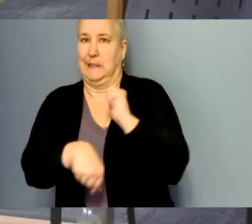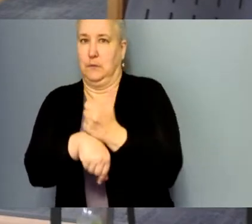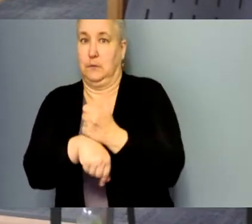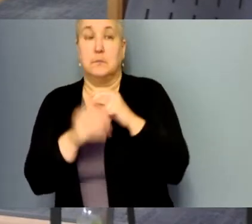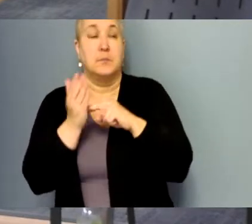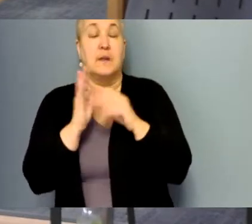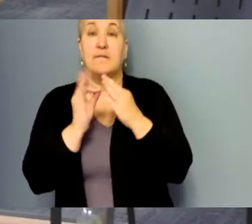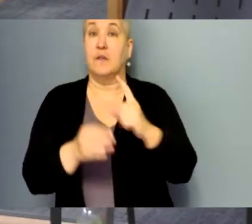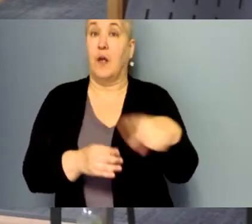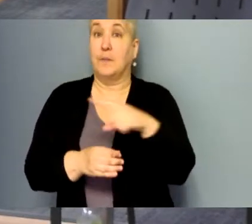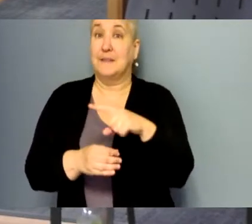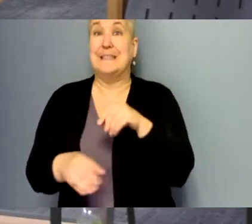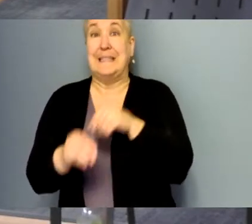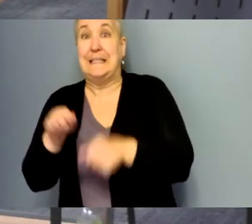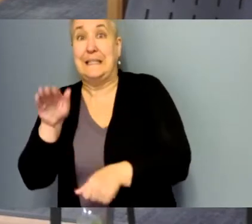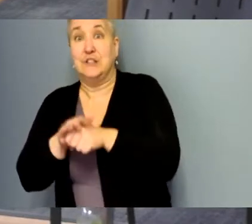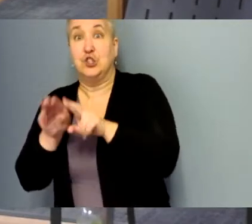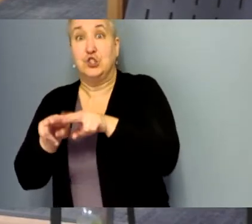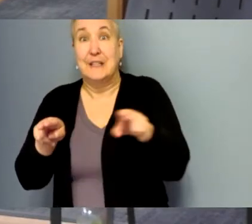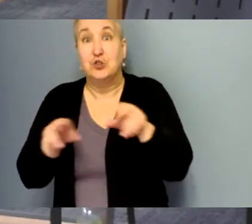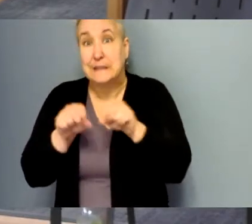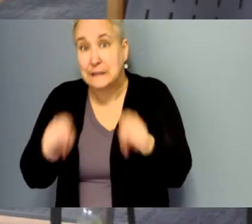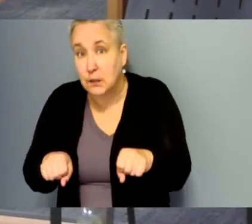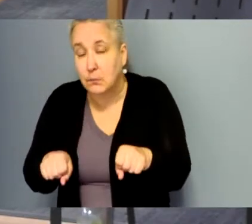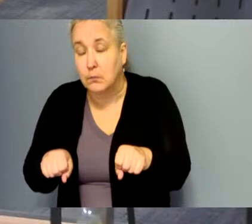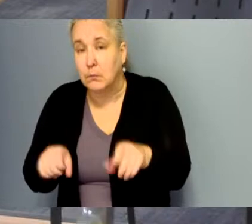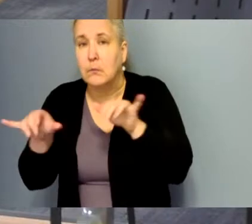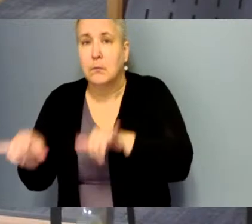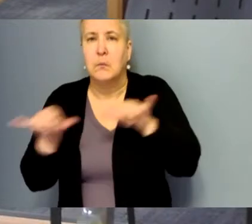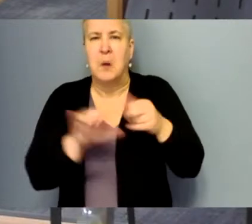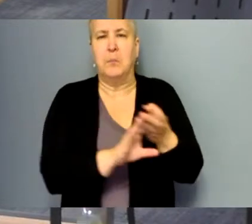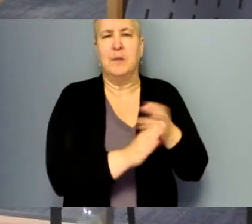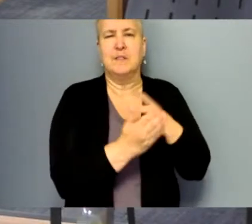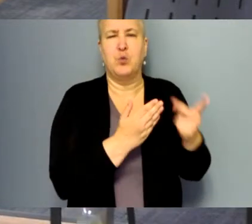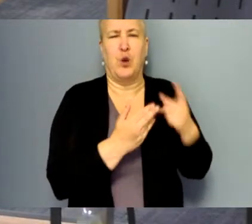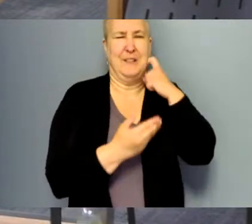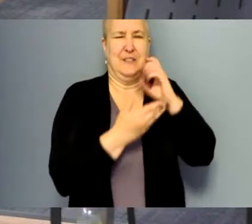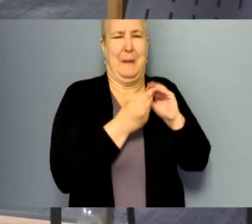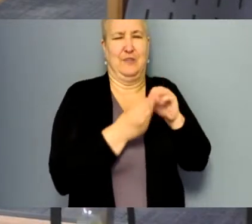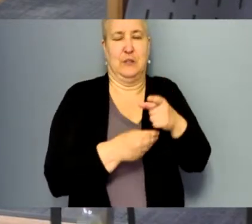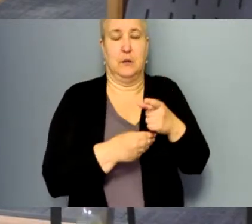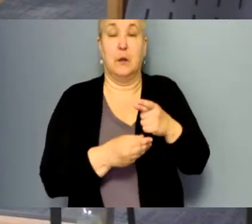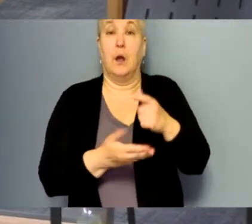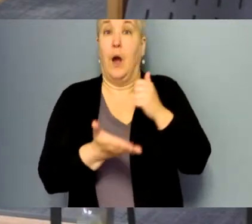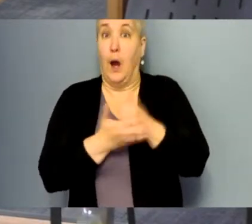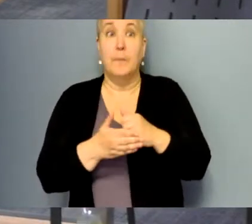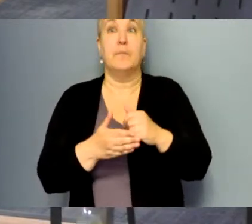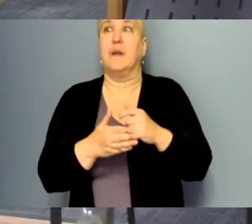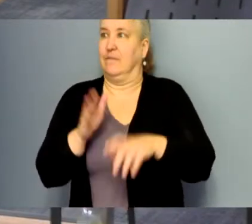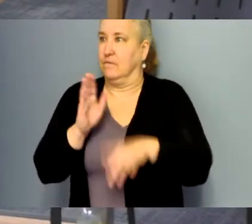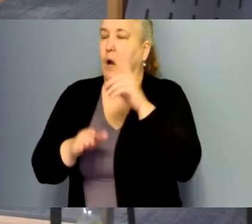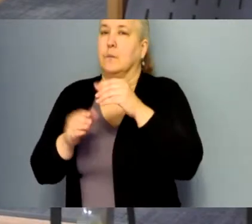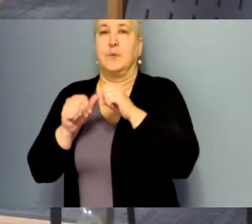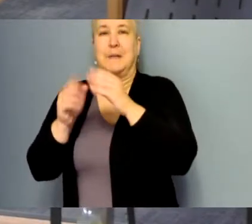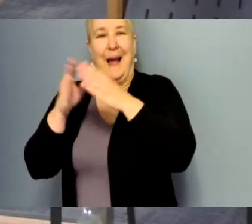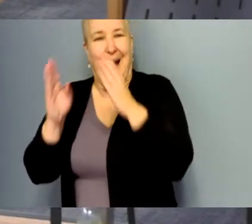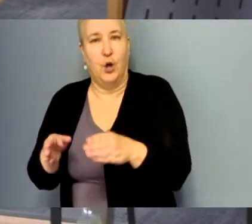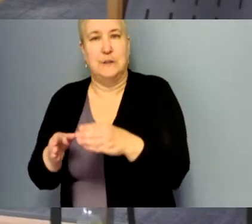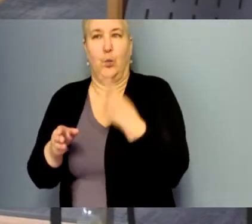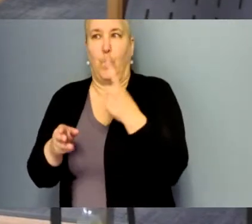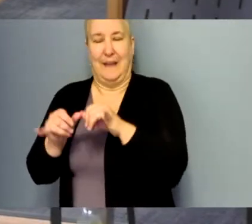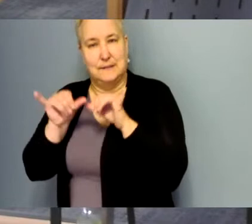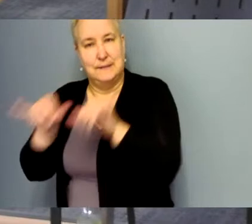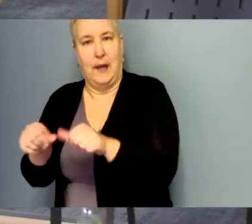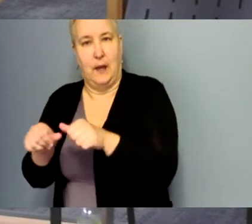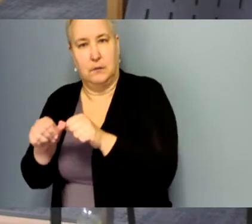are either in the shelter system, so it's very similar to the previous program I was talking about, helping them exit the permanent housing they do not need to leave from.